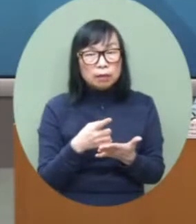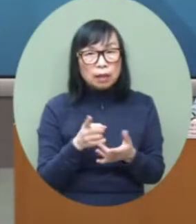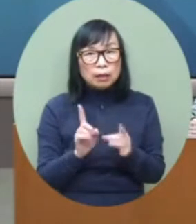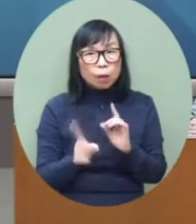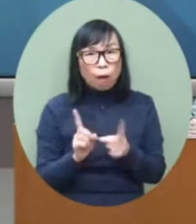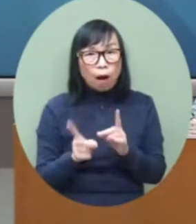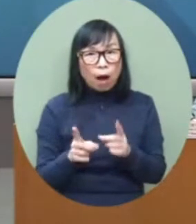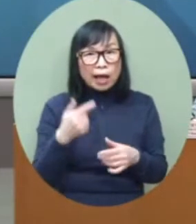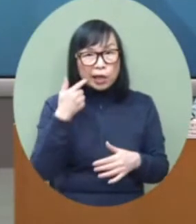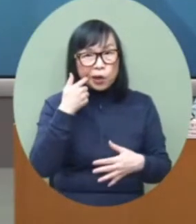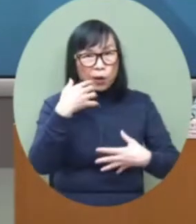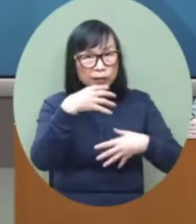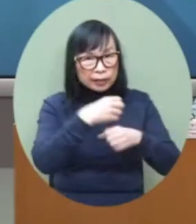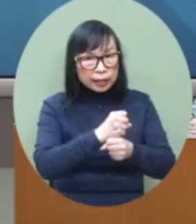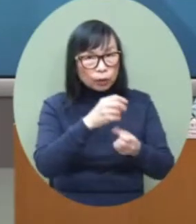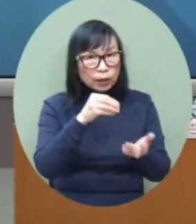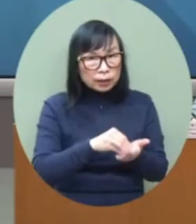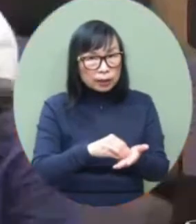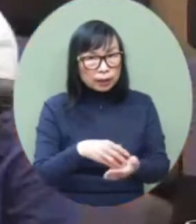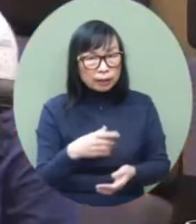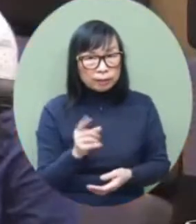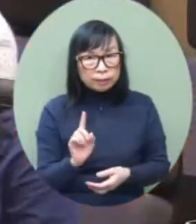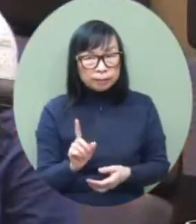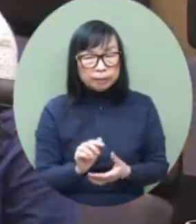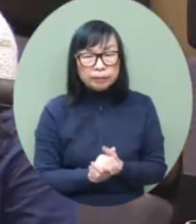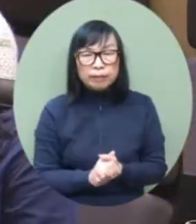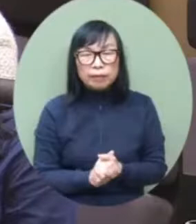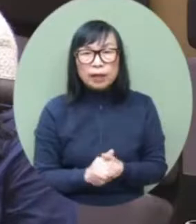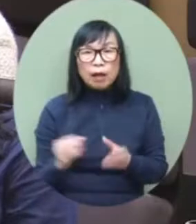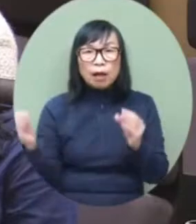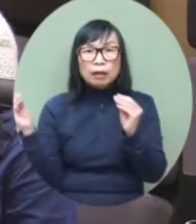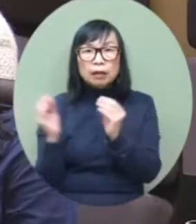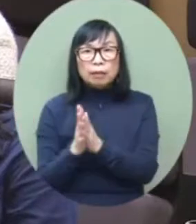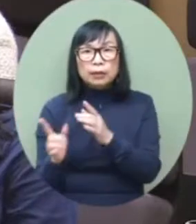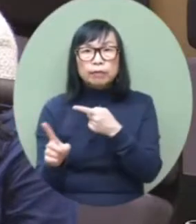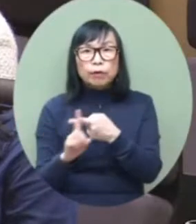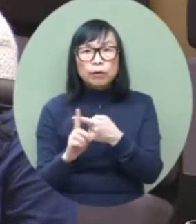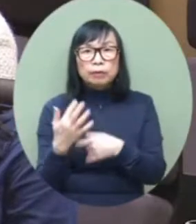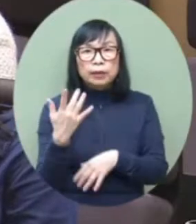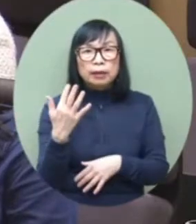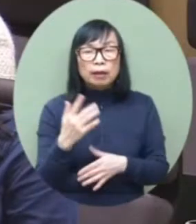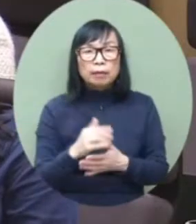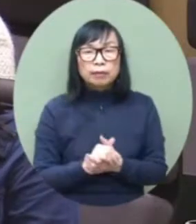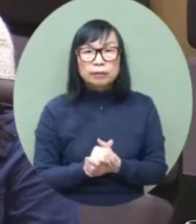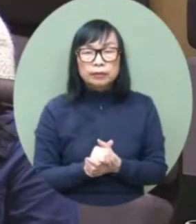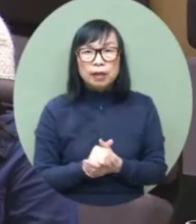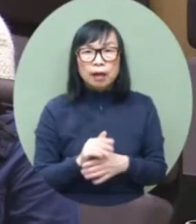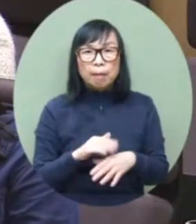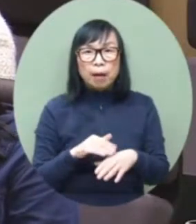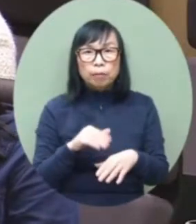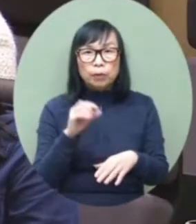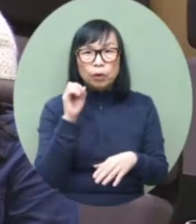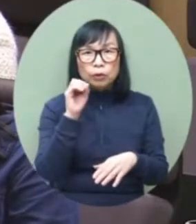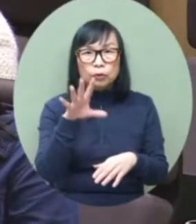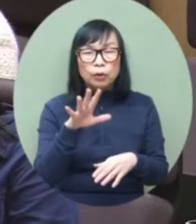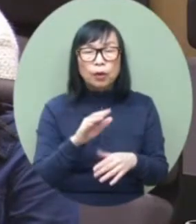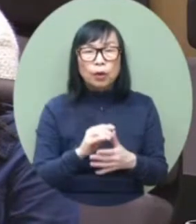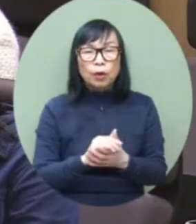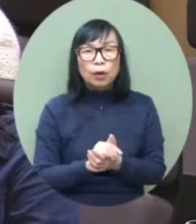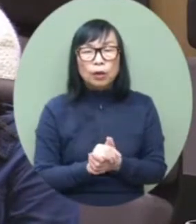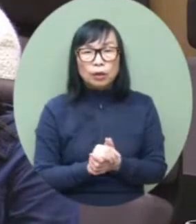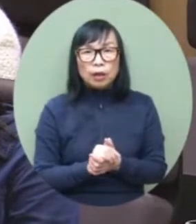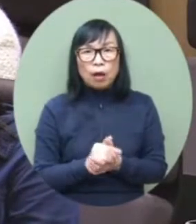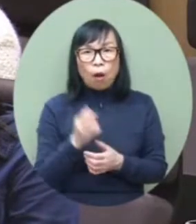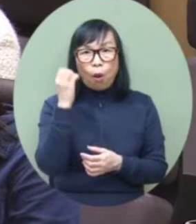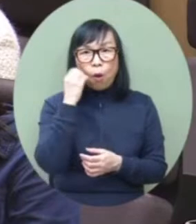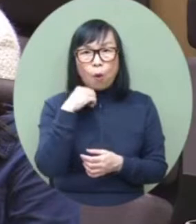rule? And what are the infection risks? And as mentioned just now, some elderly care homes refuse to